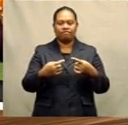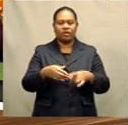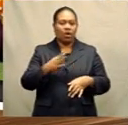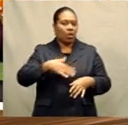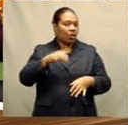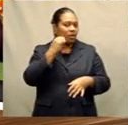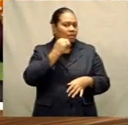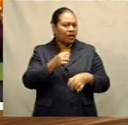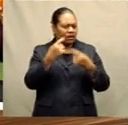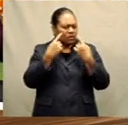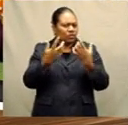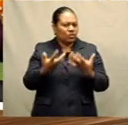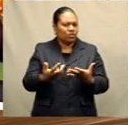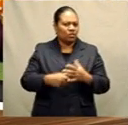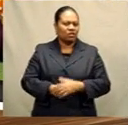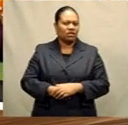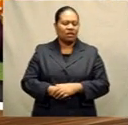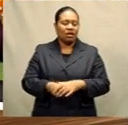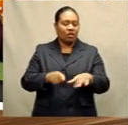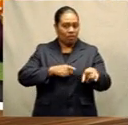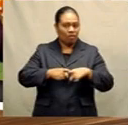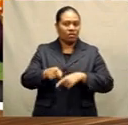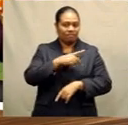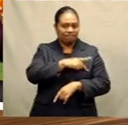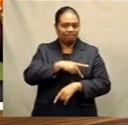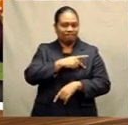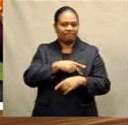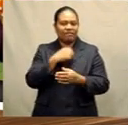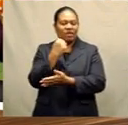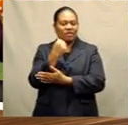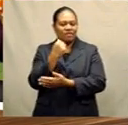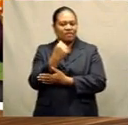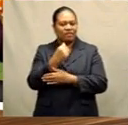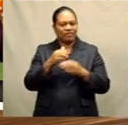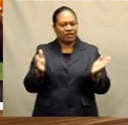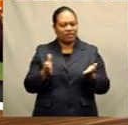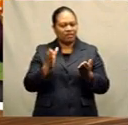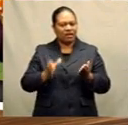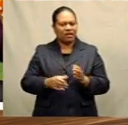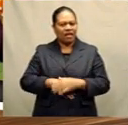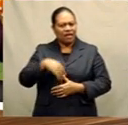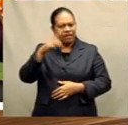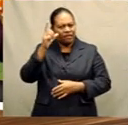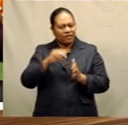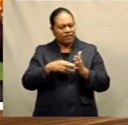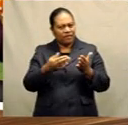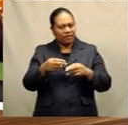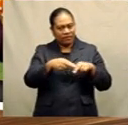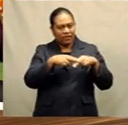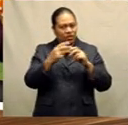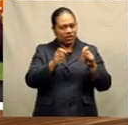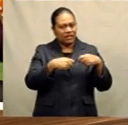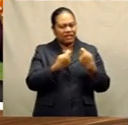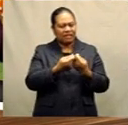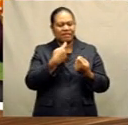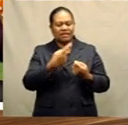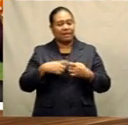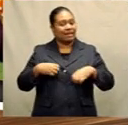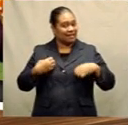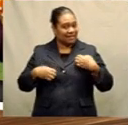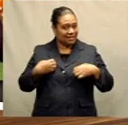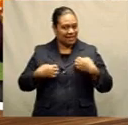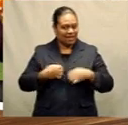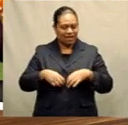career highlight for all, if not most, professional rugby players. Even Flying Fijians captain Levani Mbotia is excited about